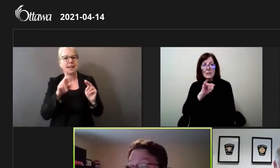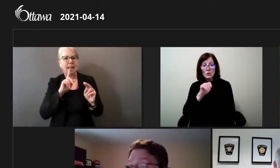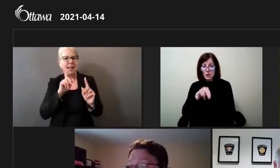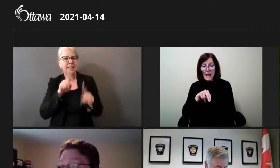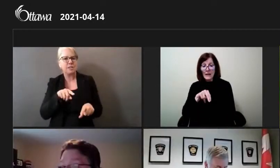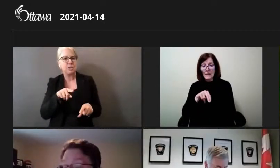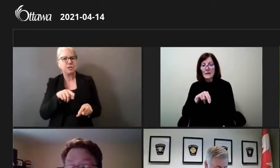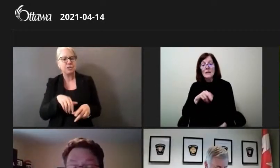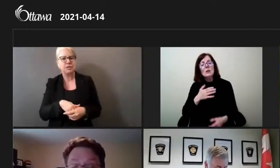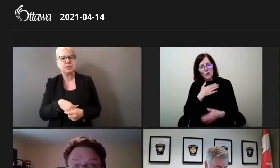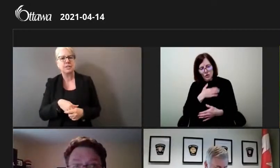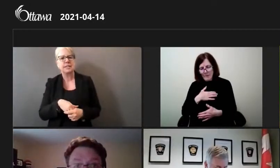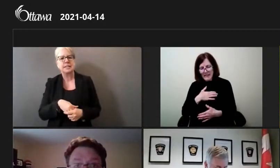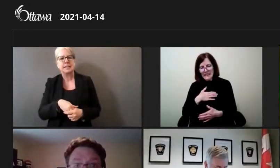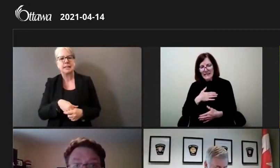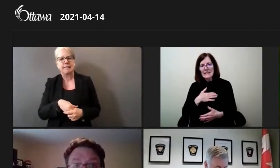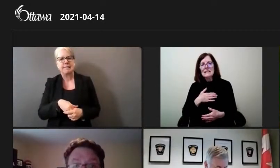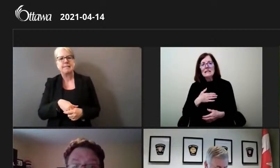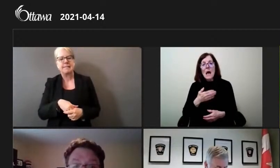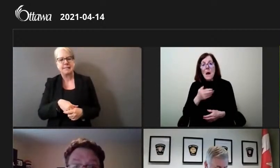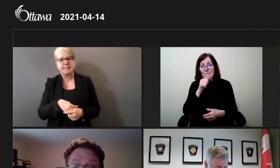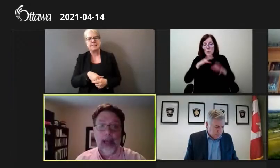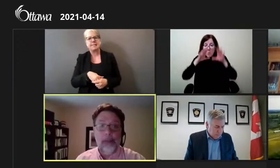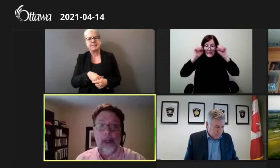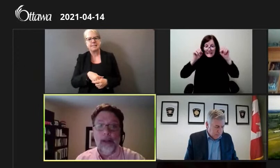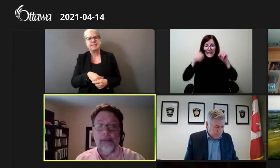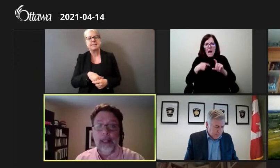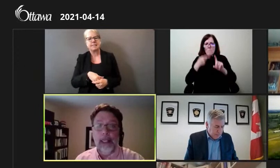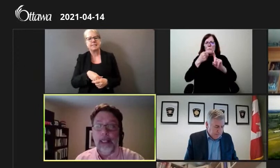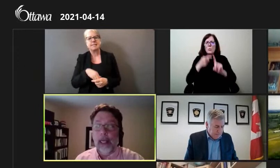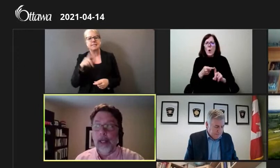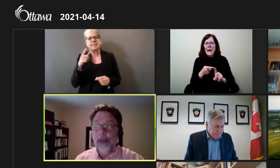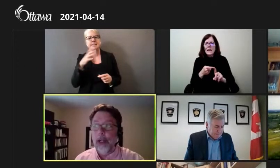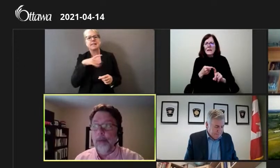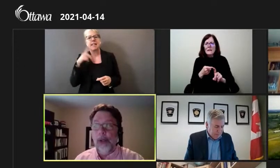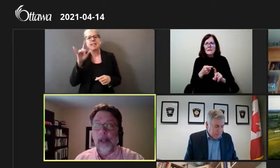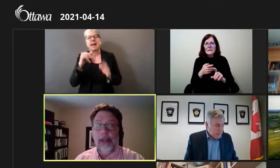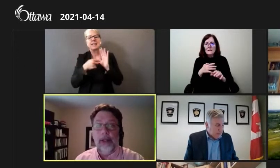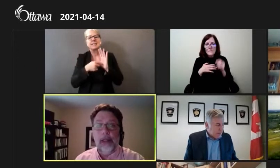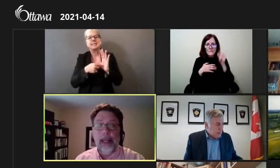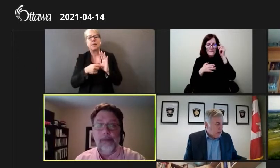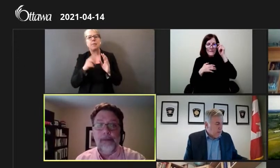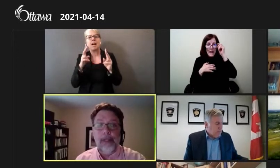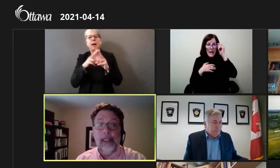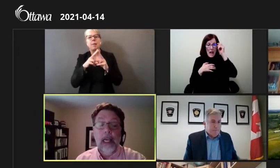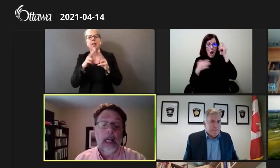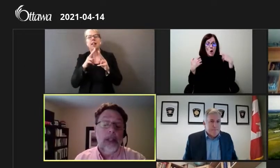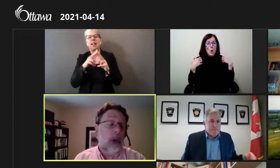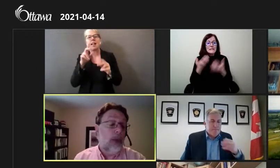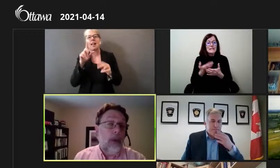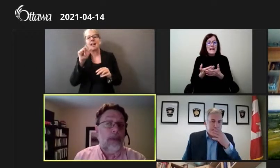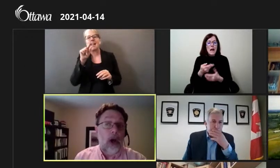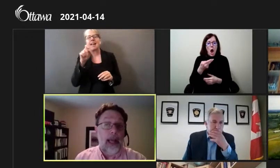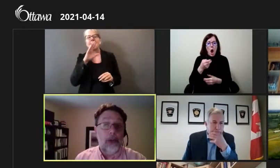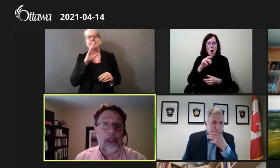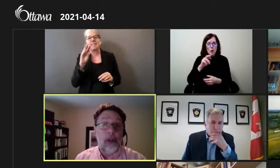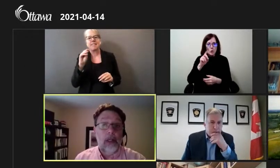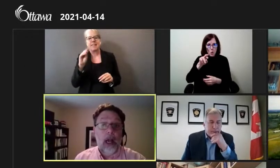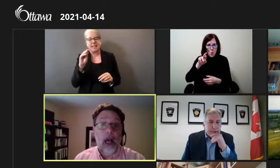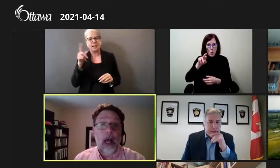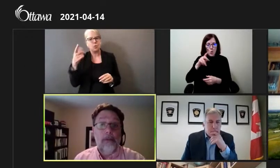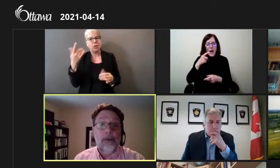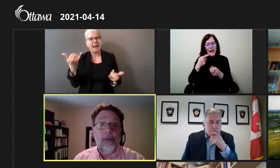Just a couple of things. So, Councillor, that example of the couple in their late 50s, so they would be